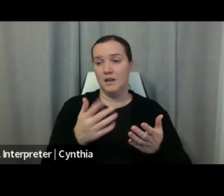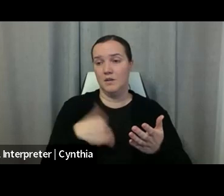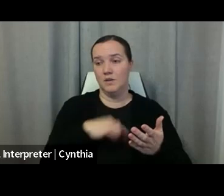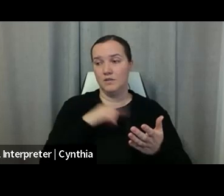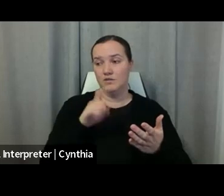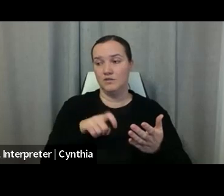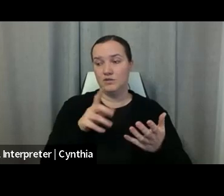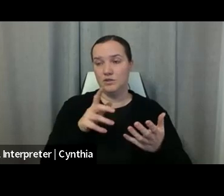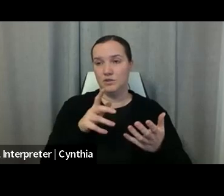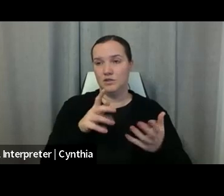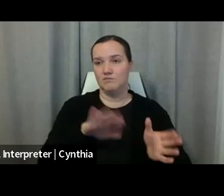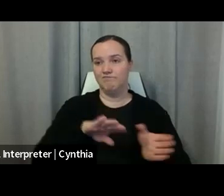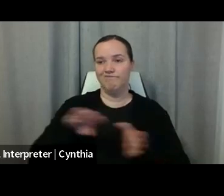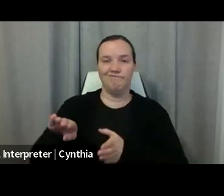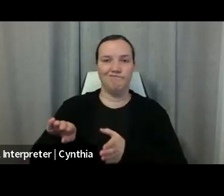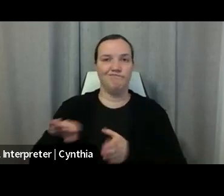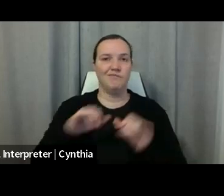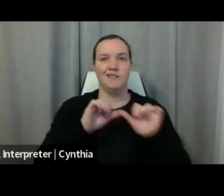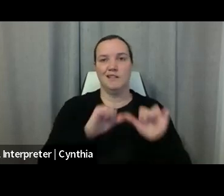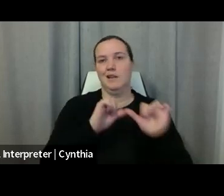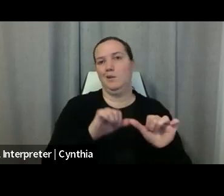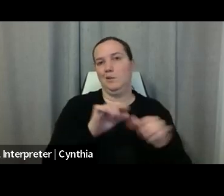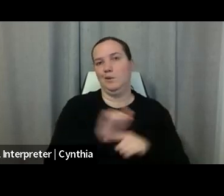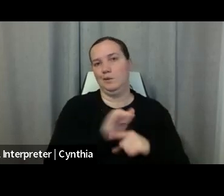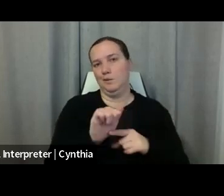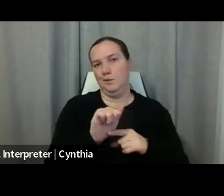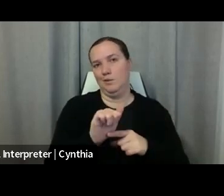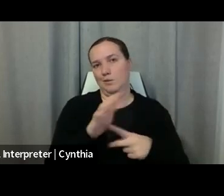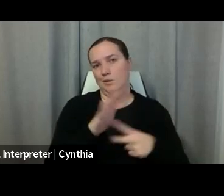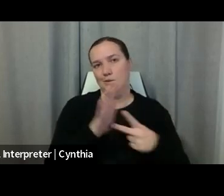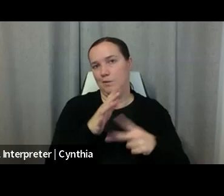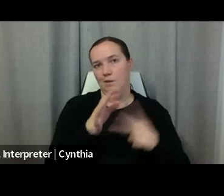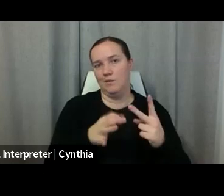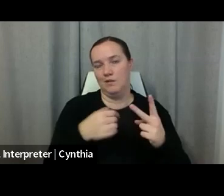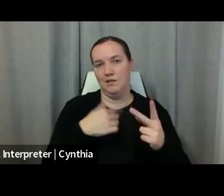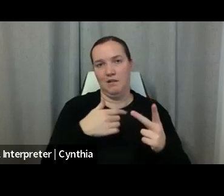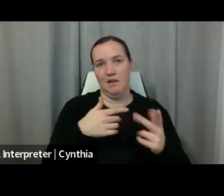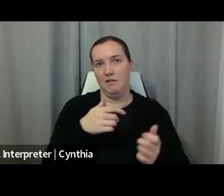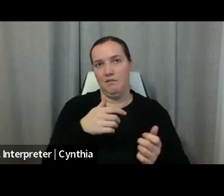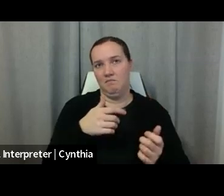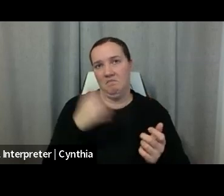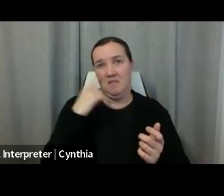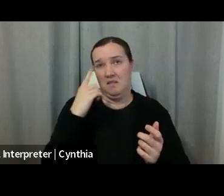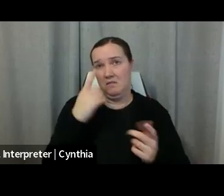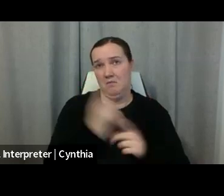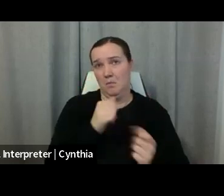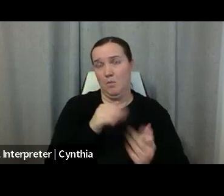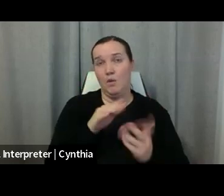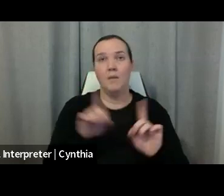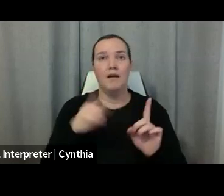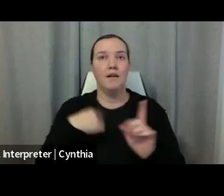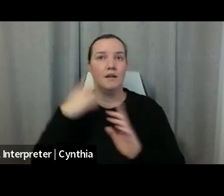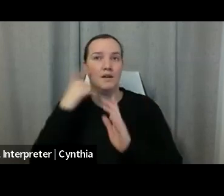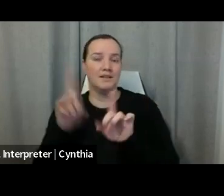leave this out of the room and like continue with the rehearsal? Like, I think that's how I would handle it. But I find the same sort of thing